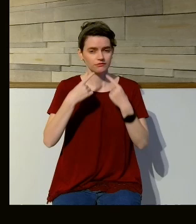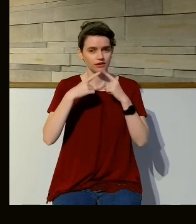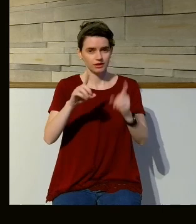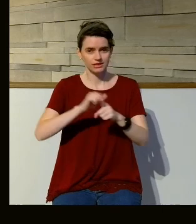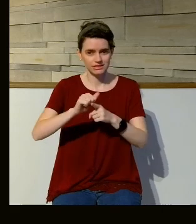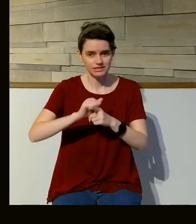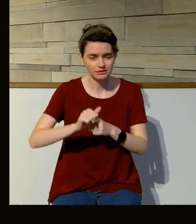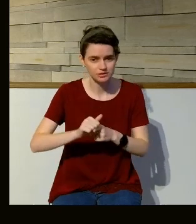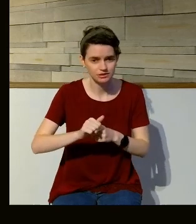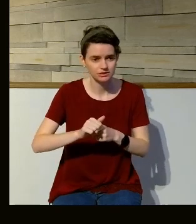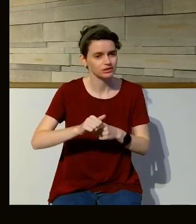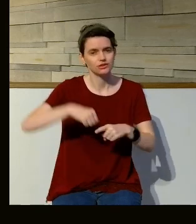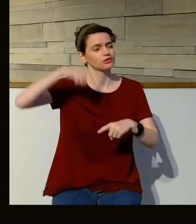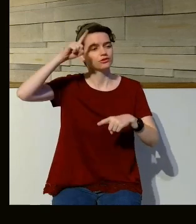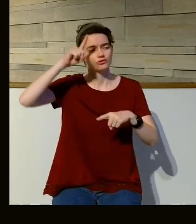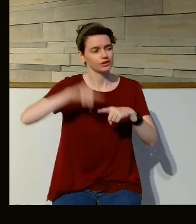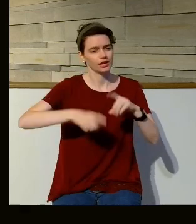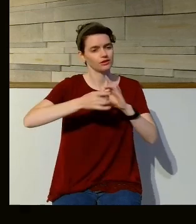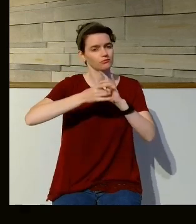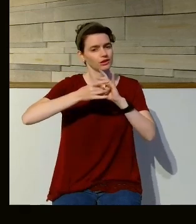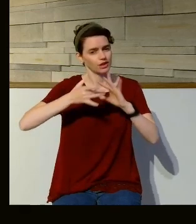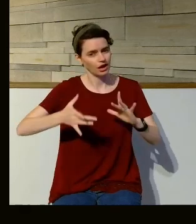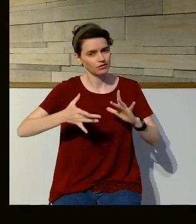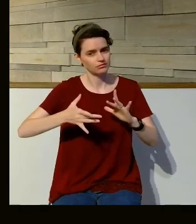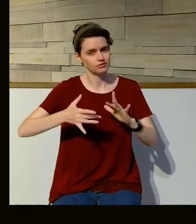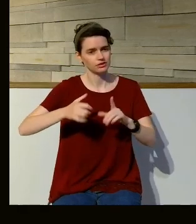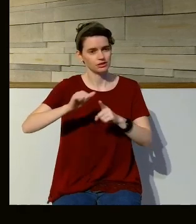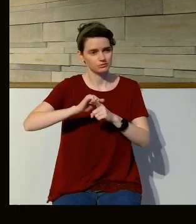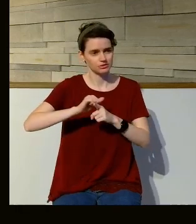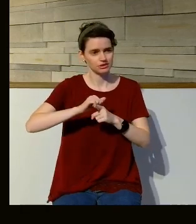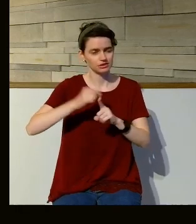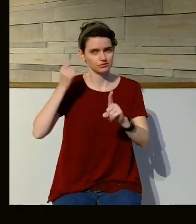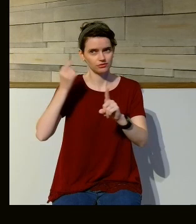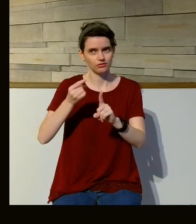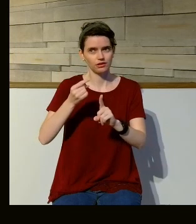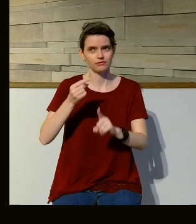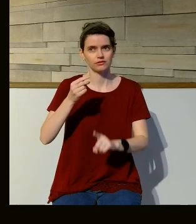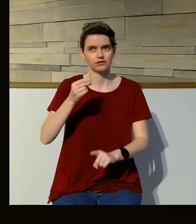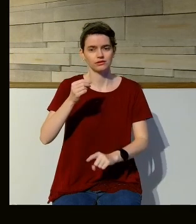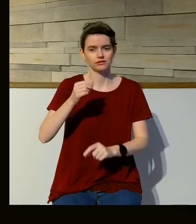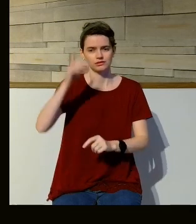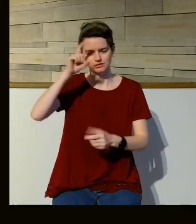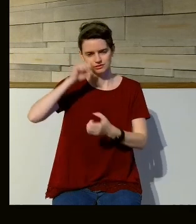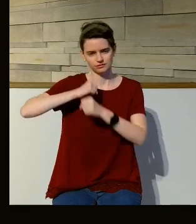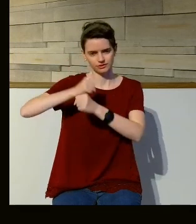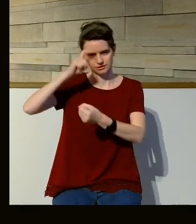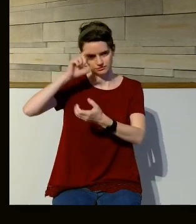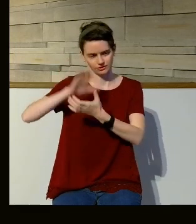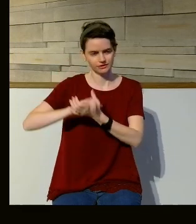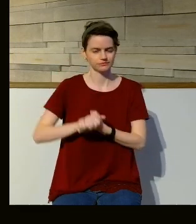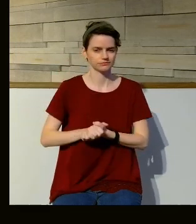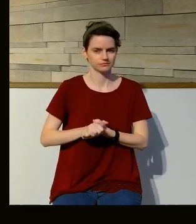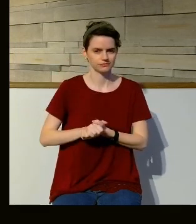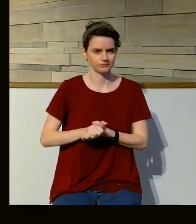discipleship, then you cannot do so without the discipline and task of apologetics, biblically speaking.